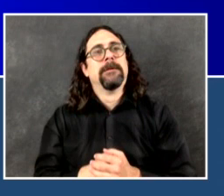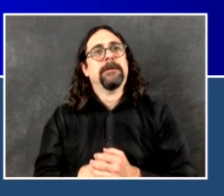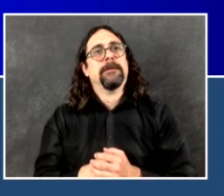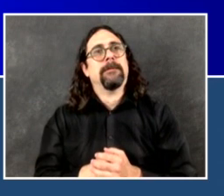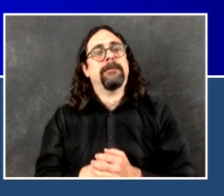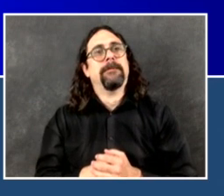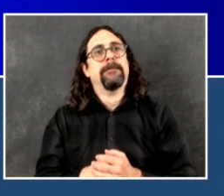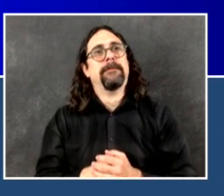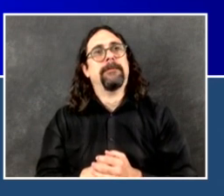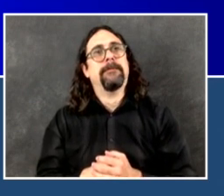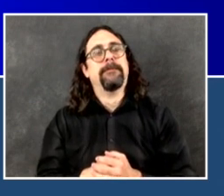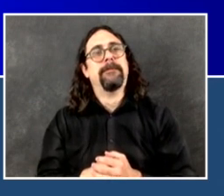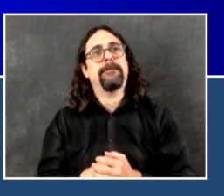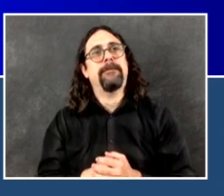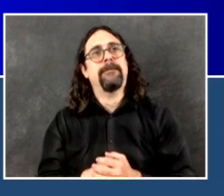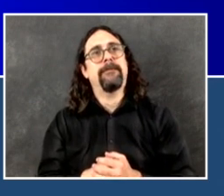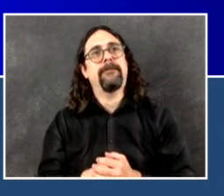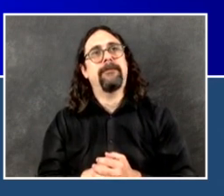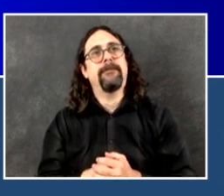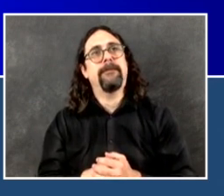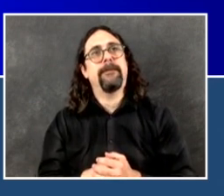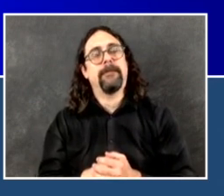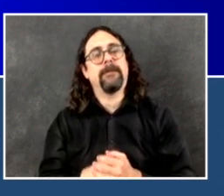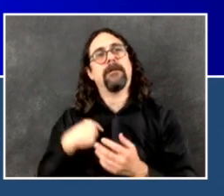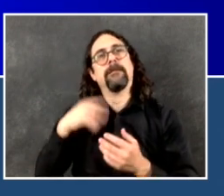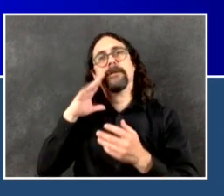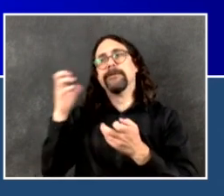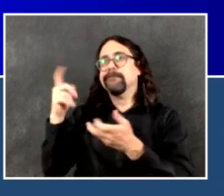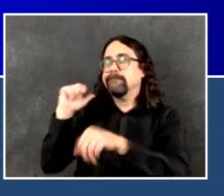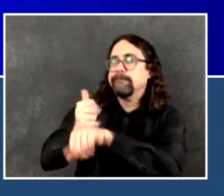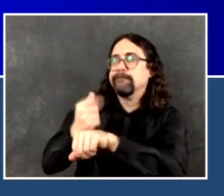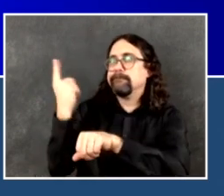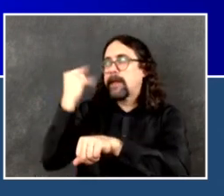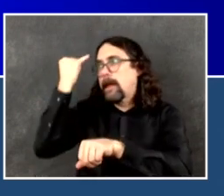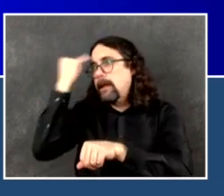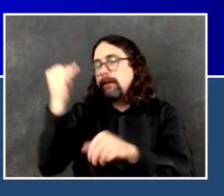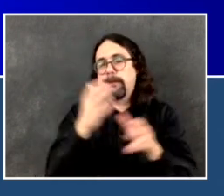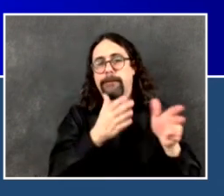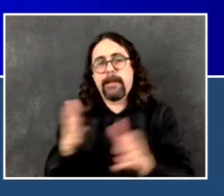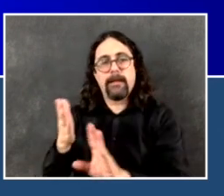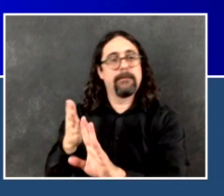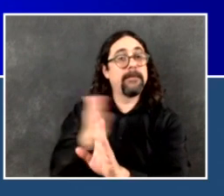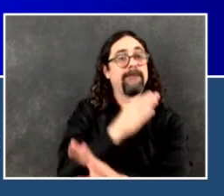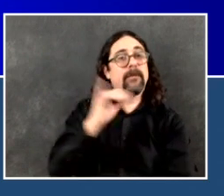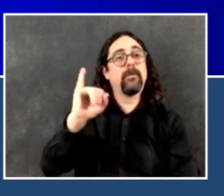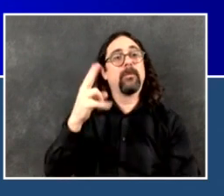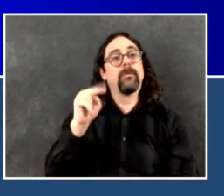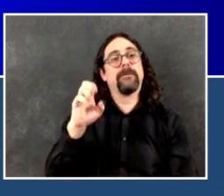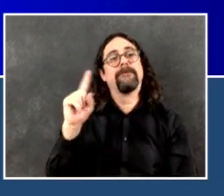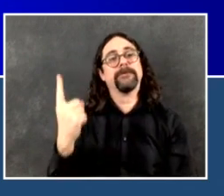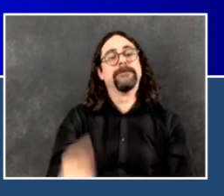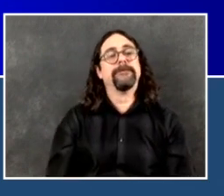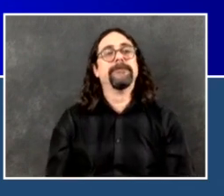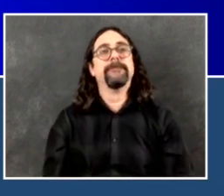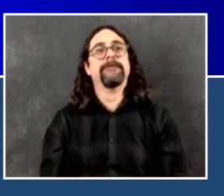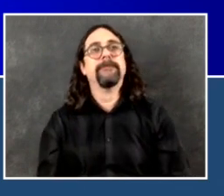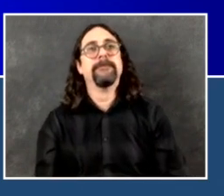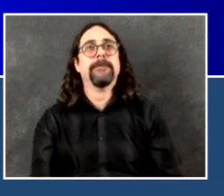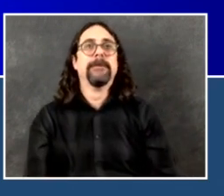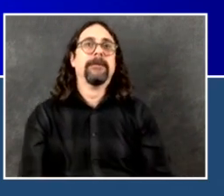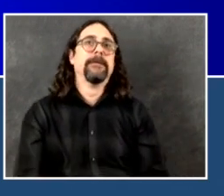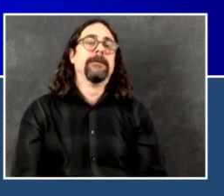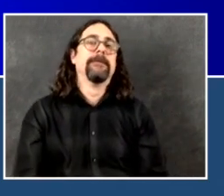June 1st. This is not going to be the final word. This is going to be the first outline of how we build that